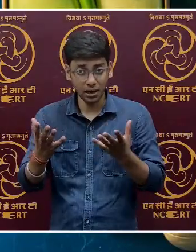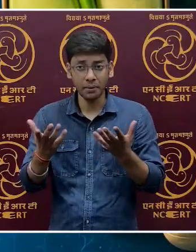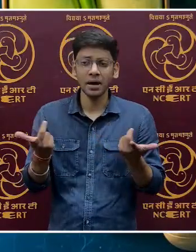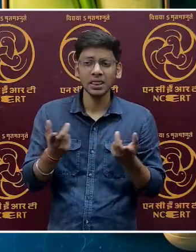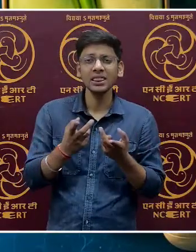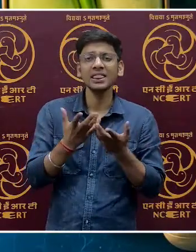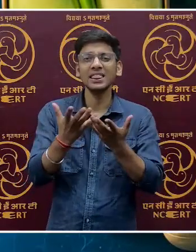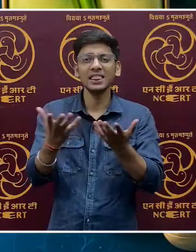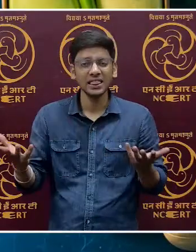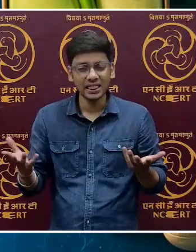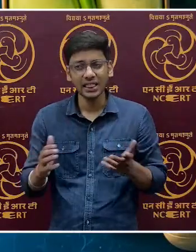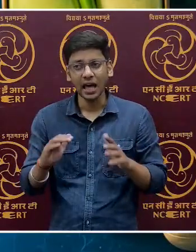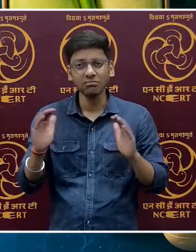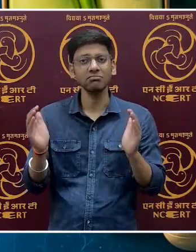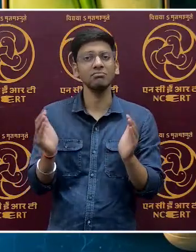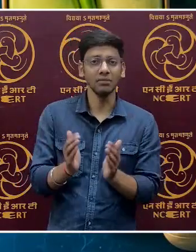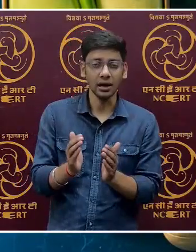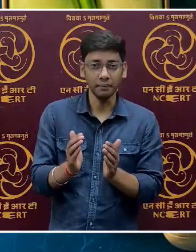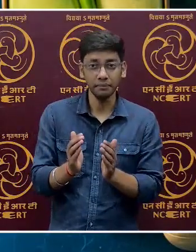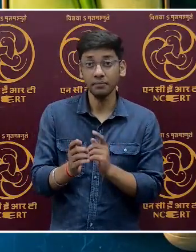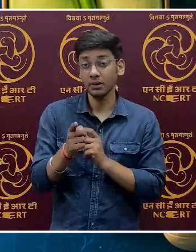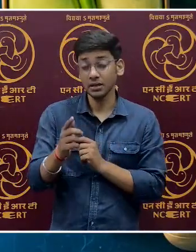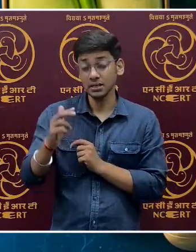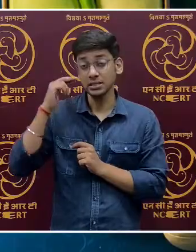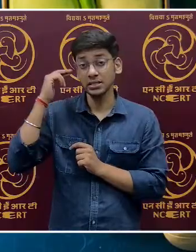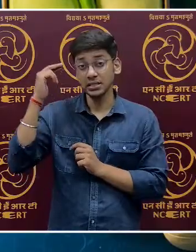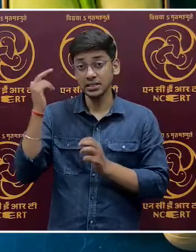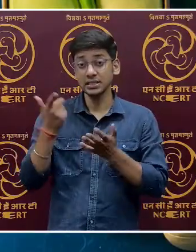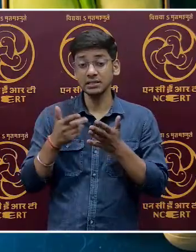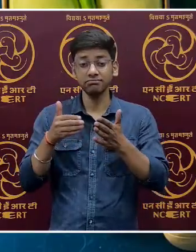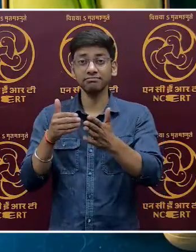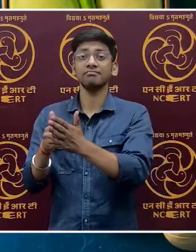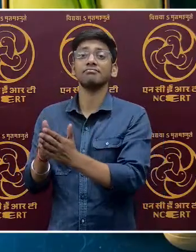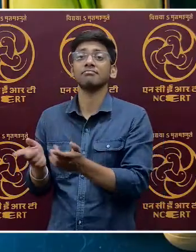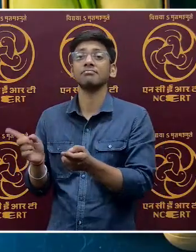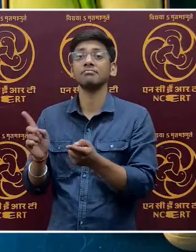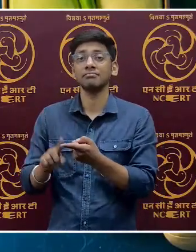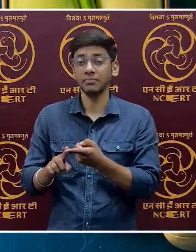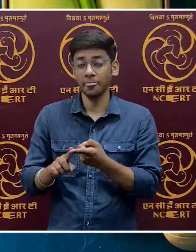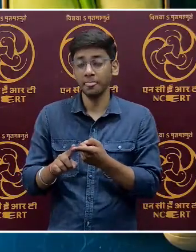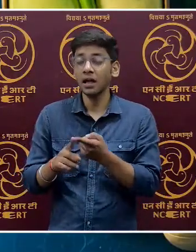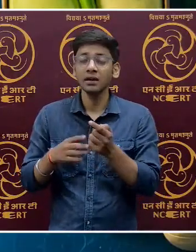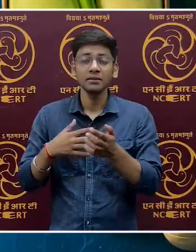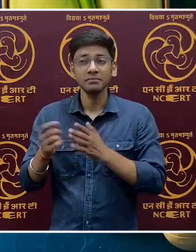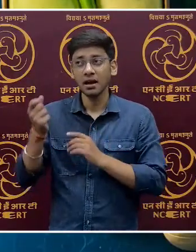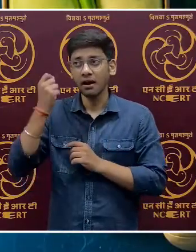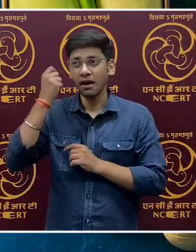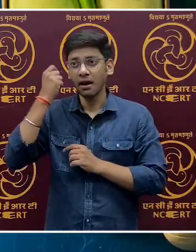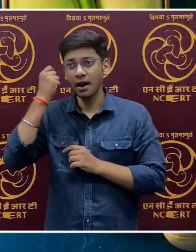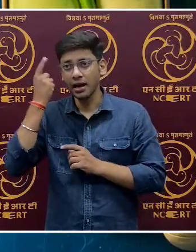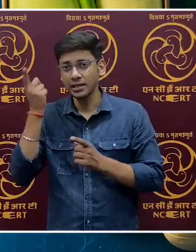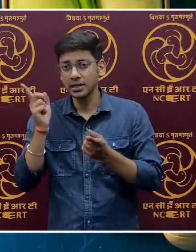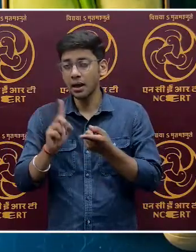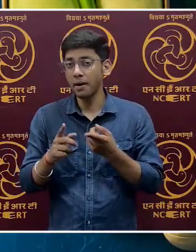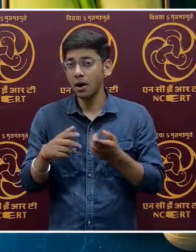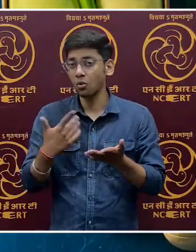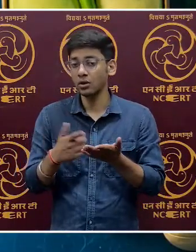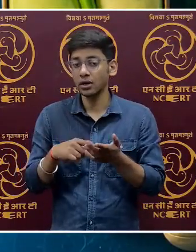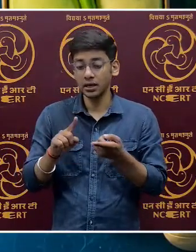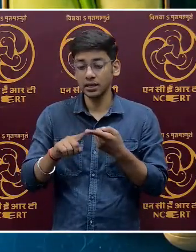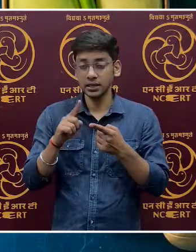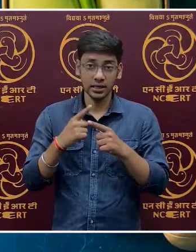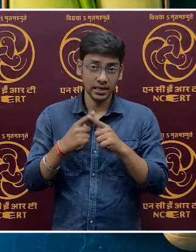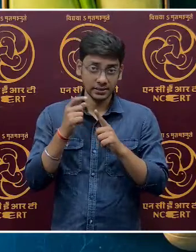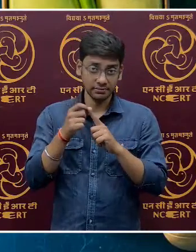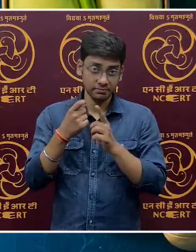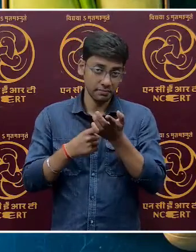materials. For example, we might be not in a position to provide all the materials which could lead more understanding about the experiment. Many times